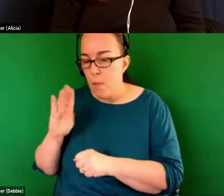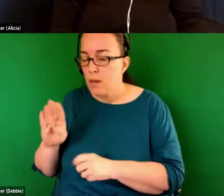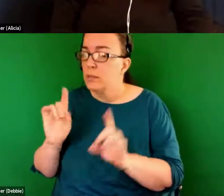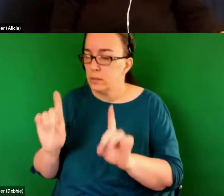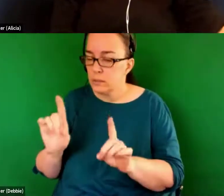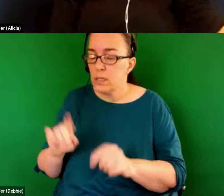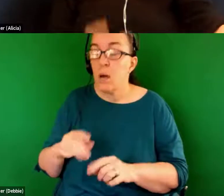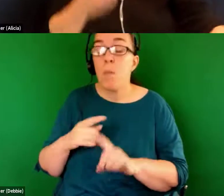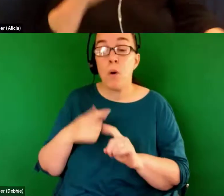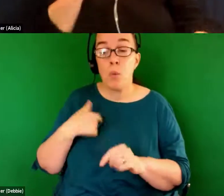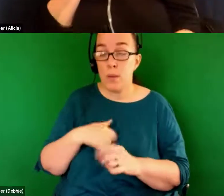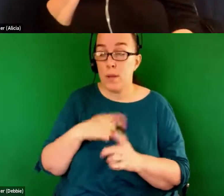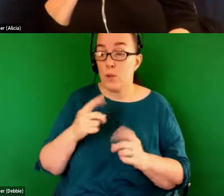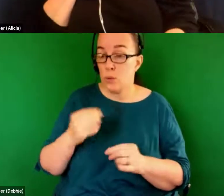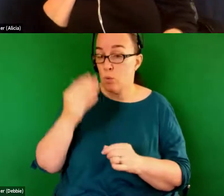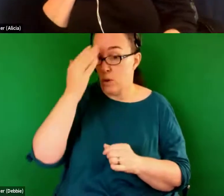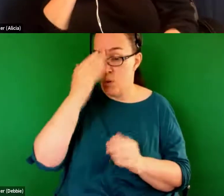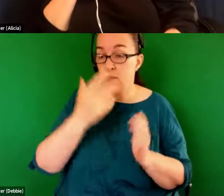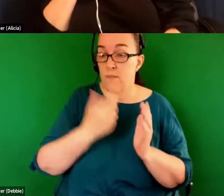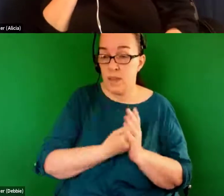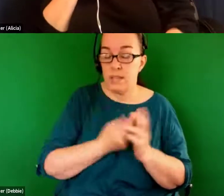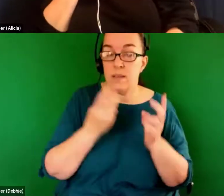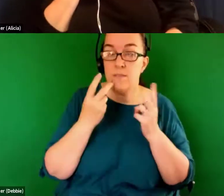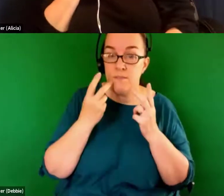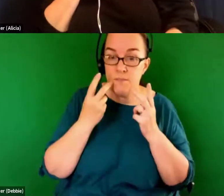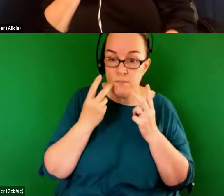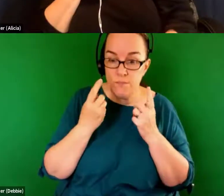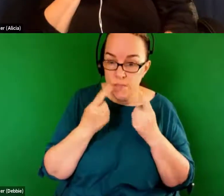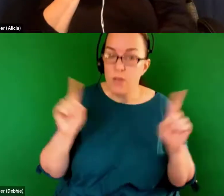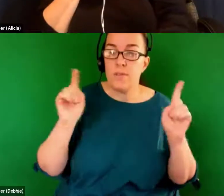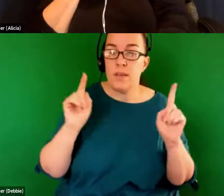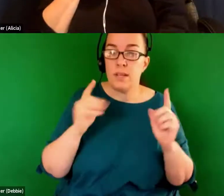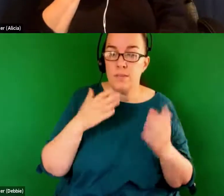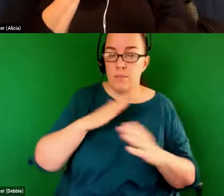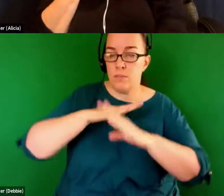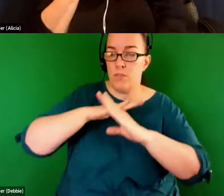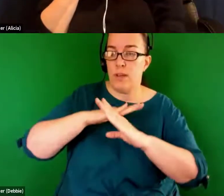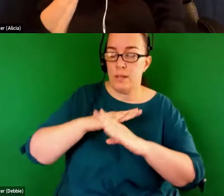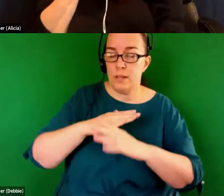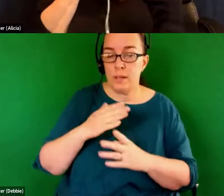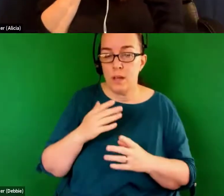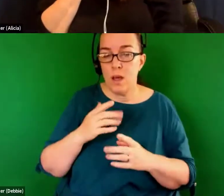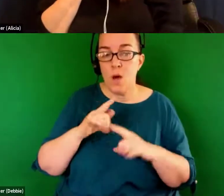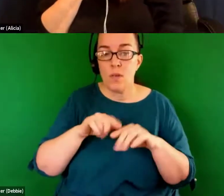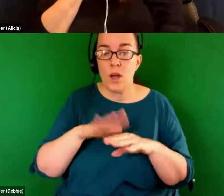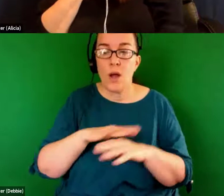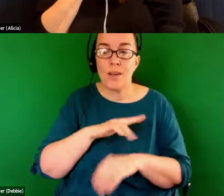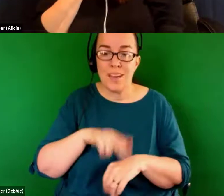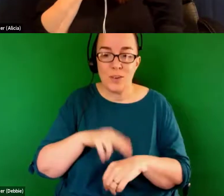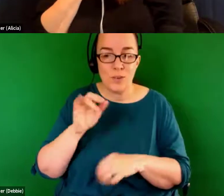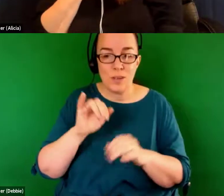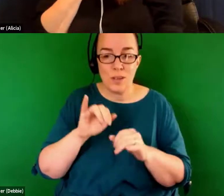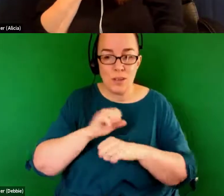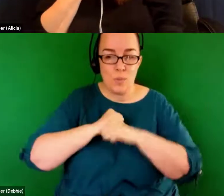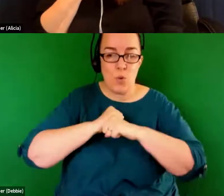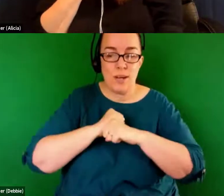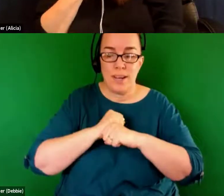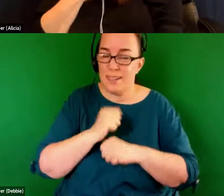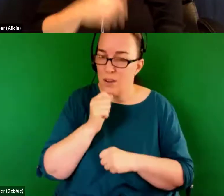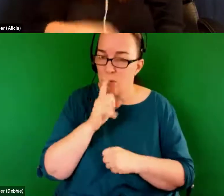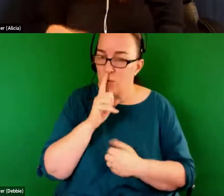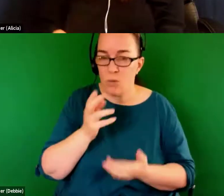that the vaccines are really, really effective in preventing. So again, relying on natural immunity is just not recommended within the